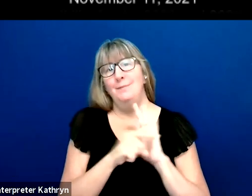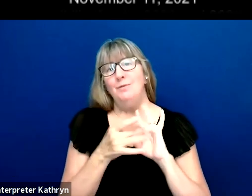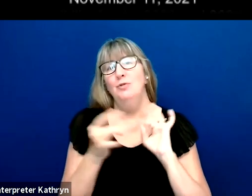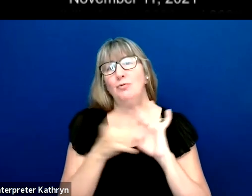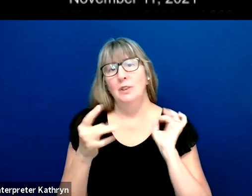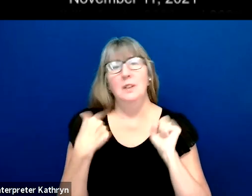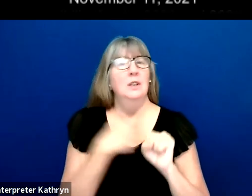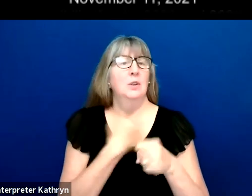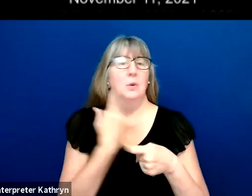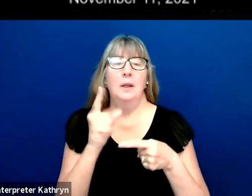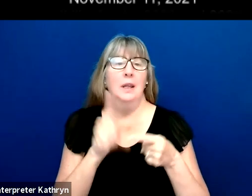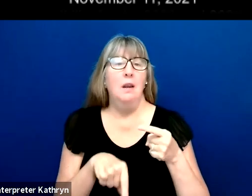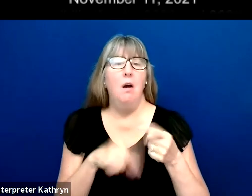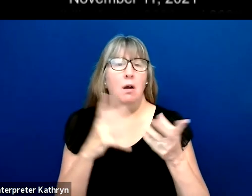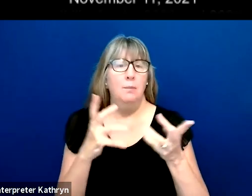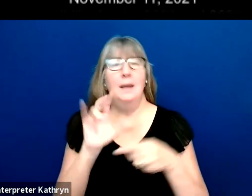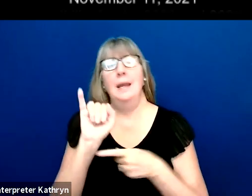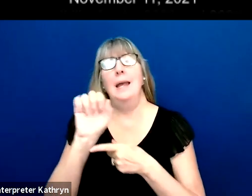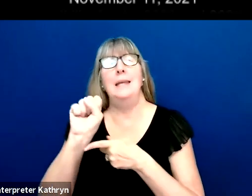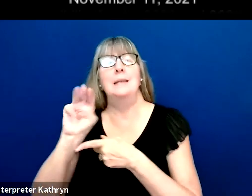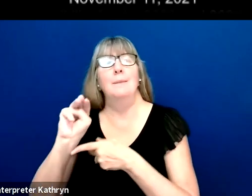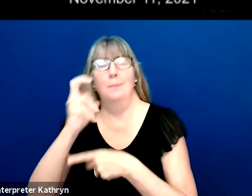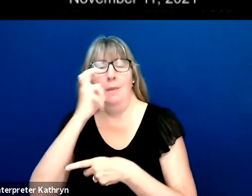longer be ism blind.